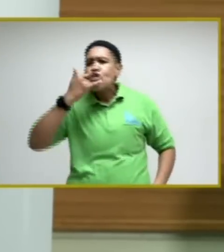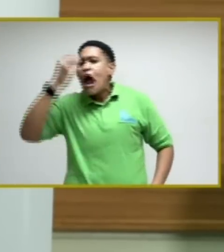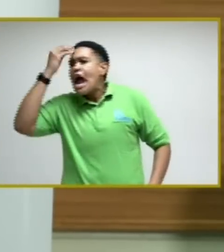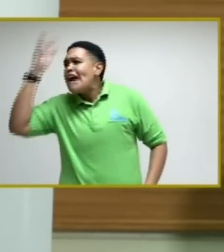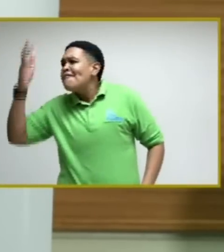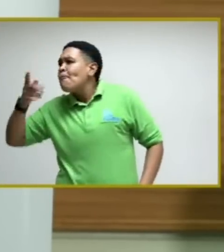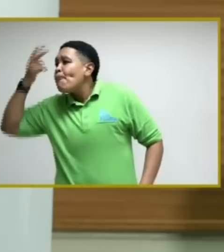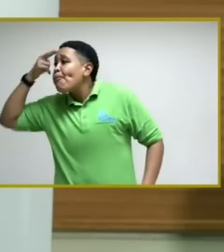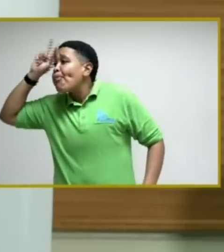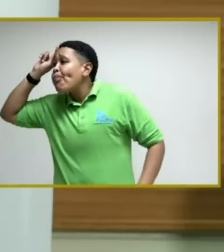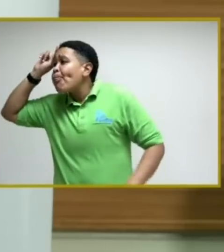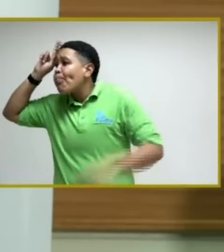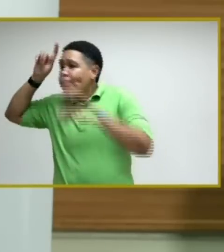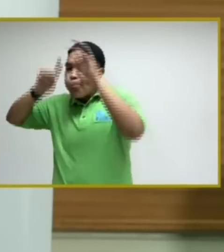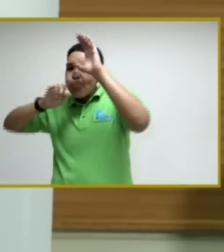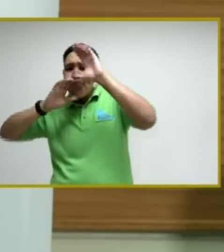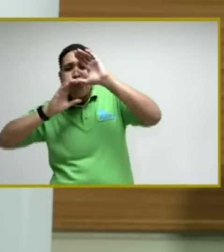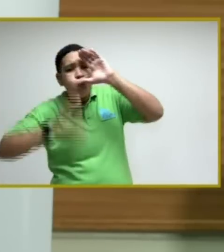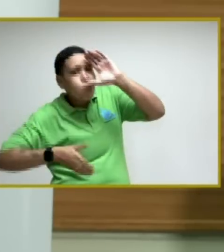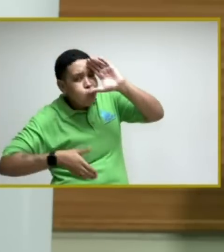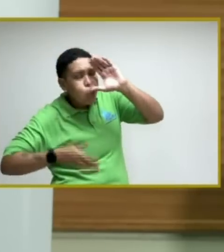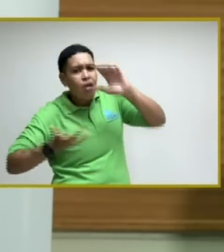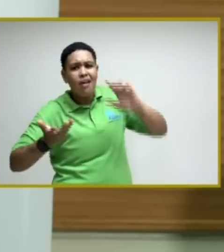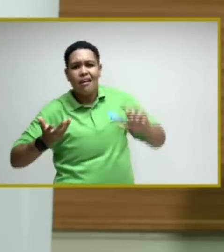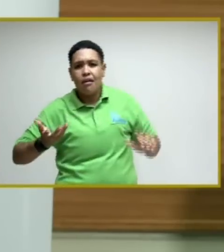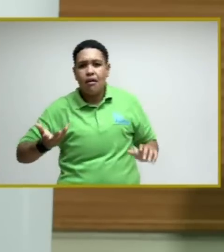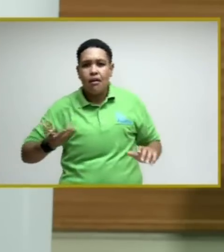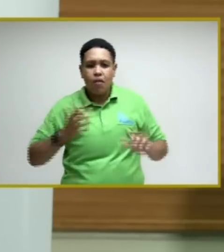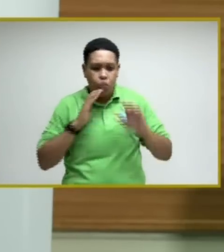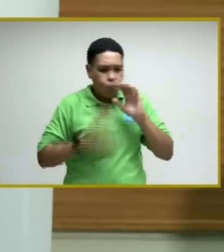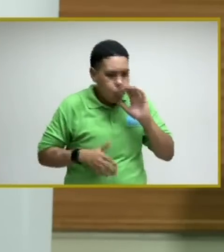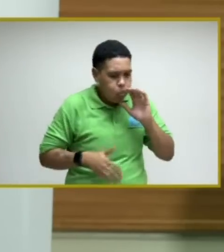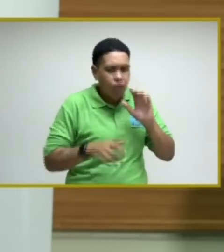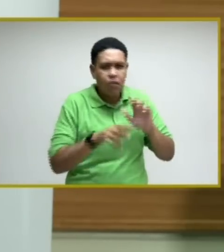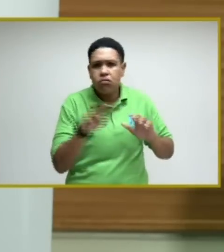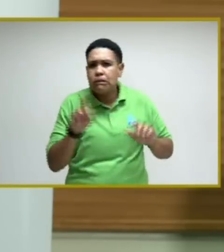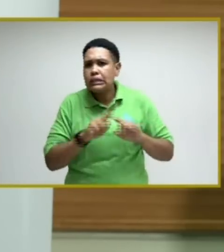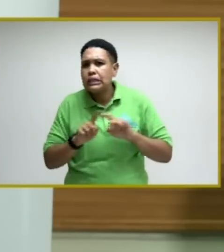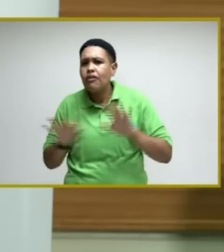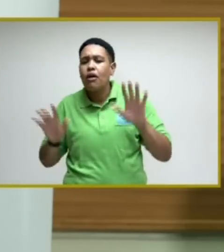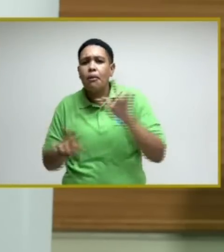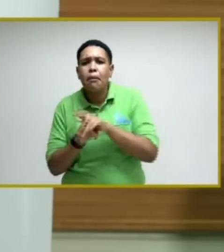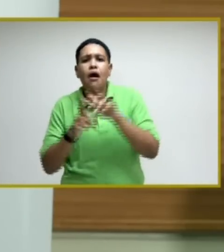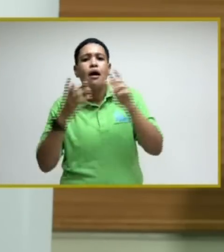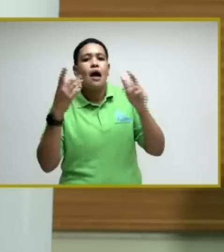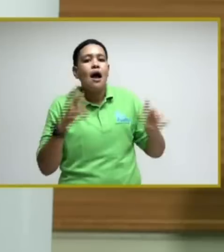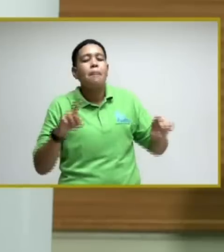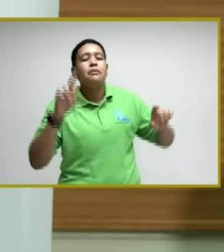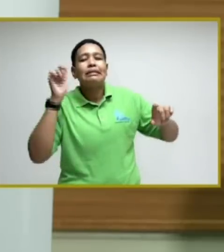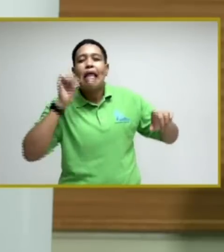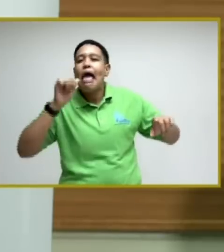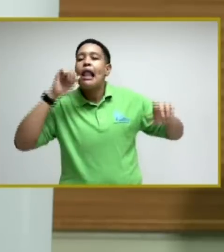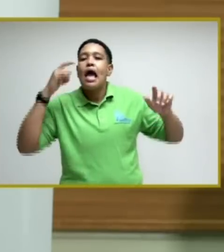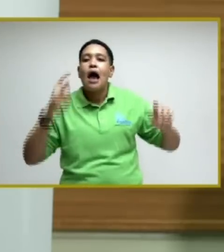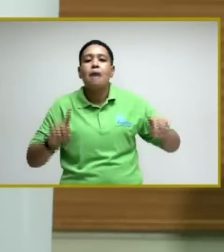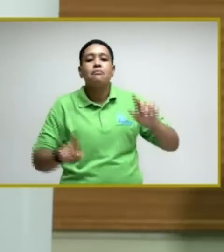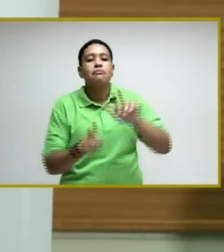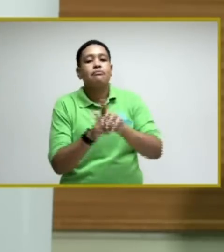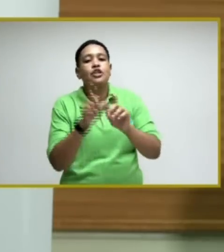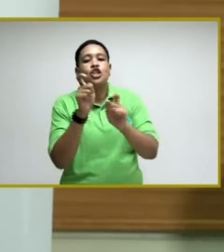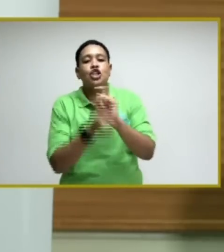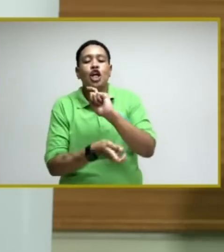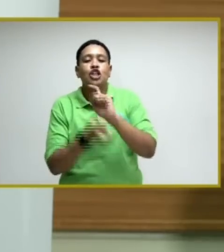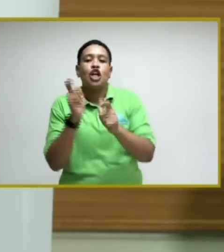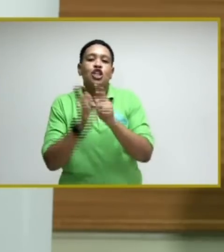misinformation, that kind of thing. And it's an ongoing daily occurrence. And so yes, it is subject to change and to evolve